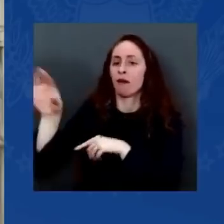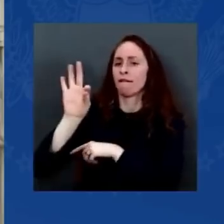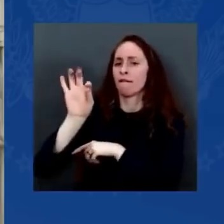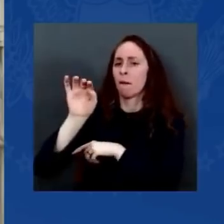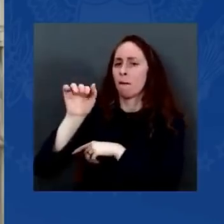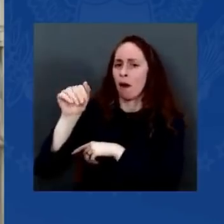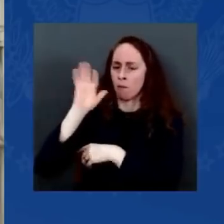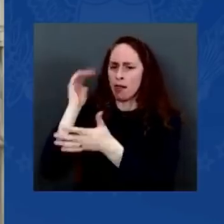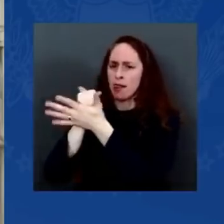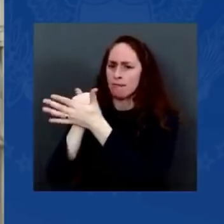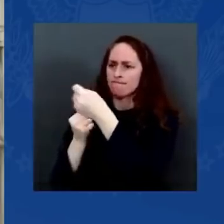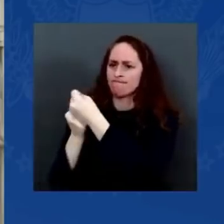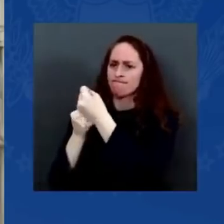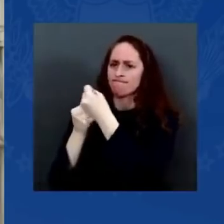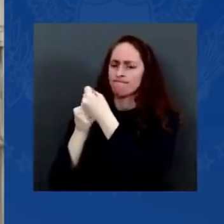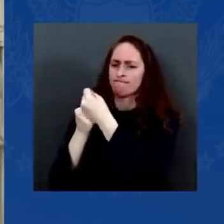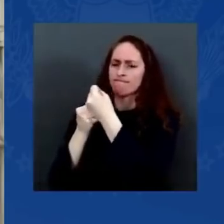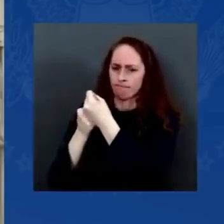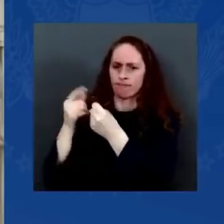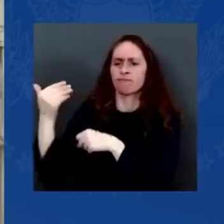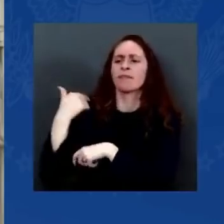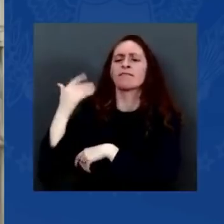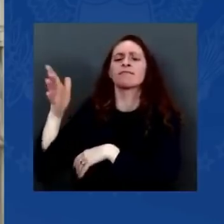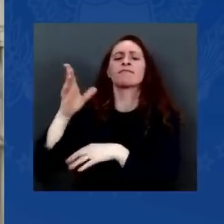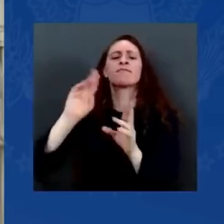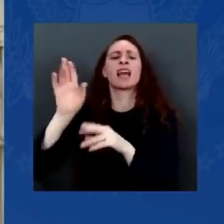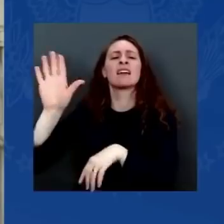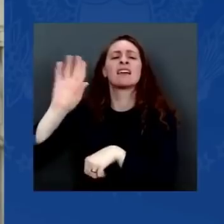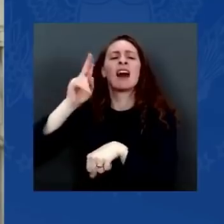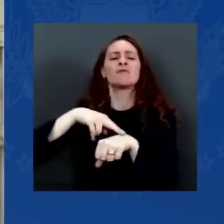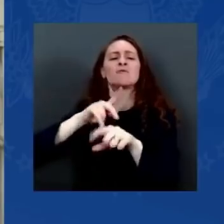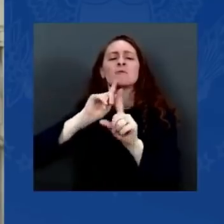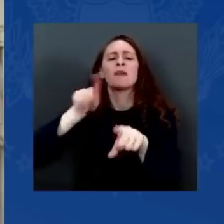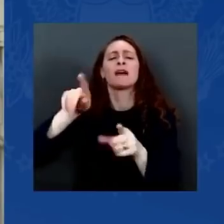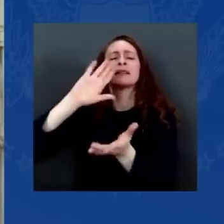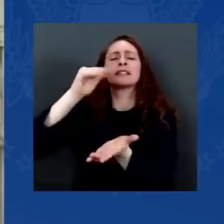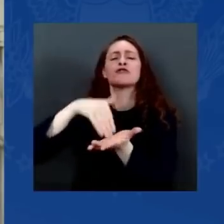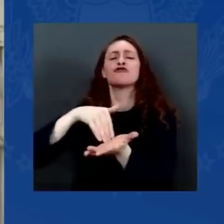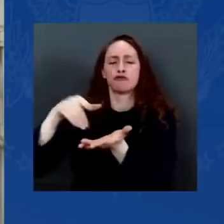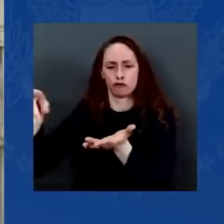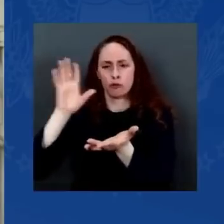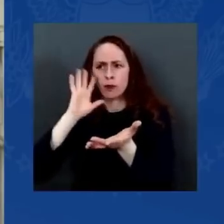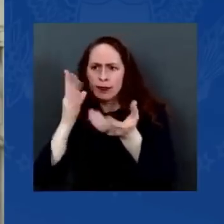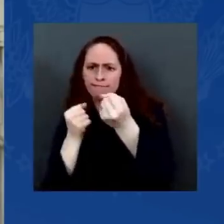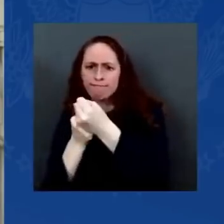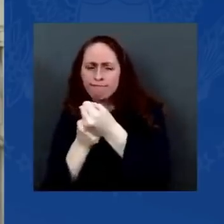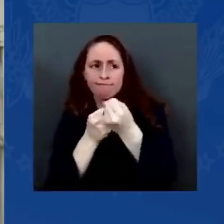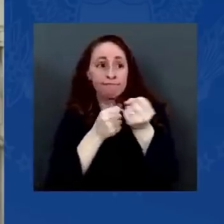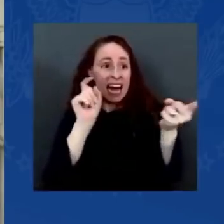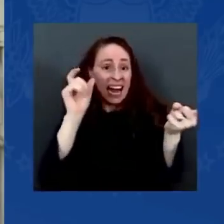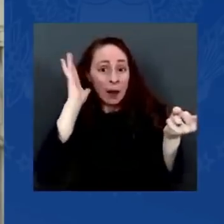teams now to provide additional hospital beds. We'll begin to construct emergency capacities near hospitals, in